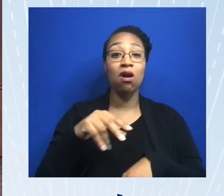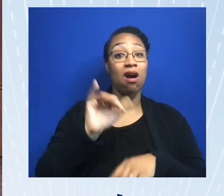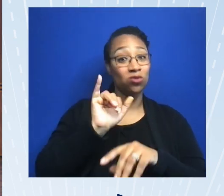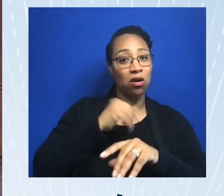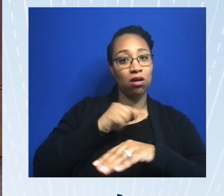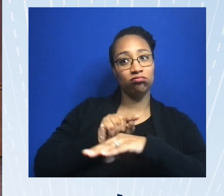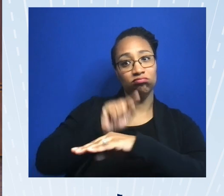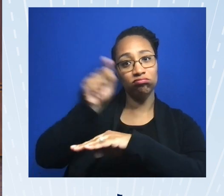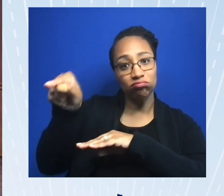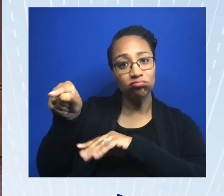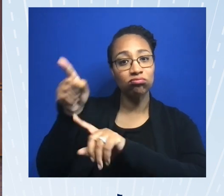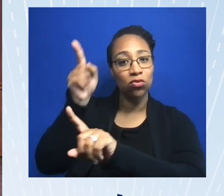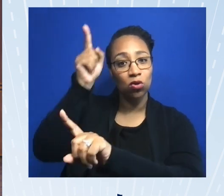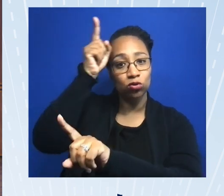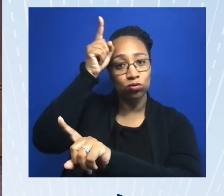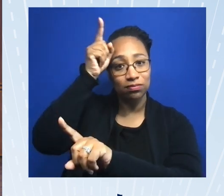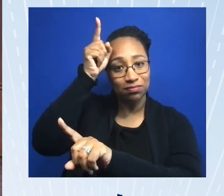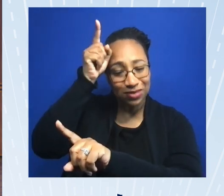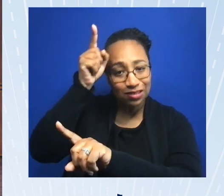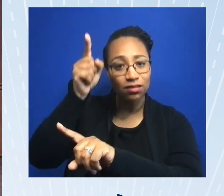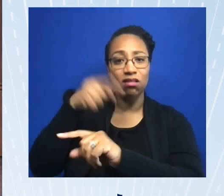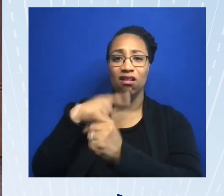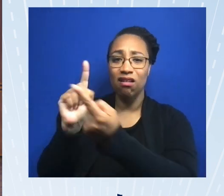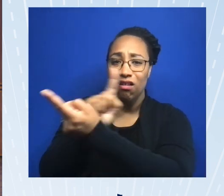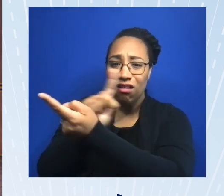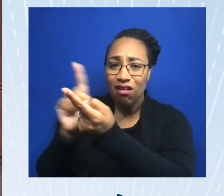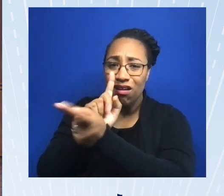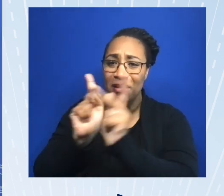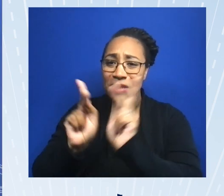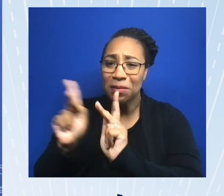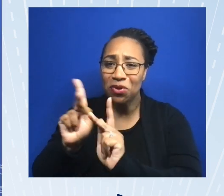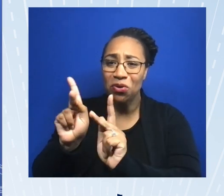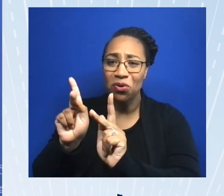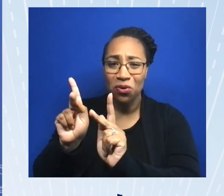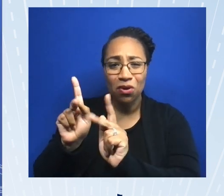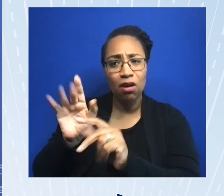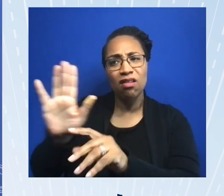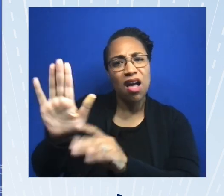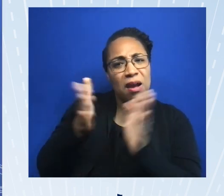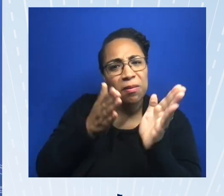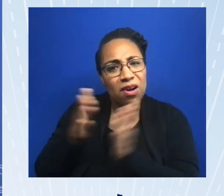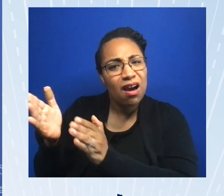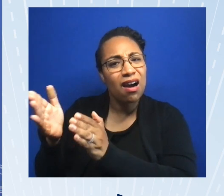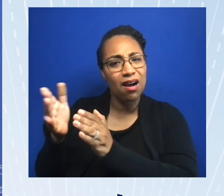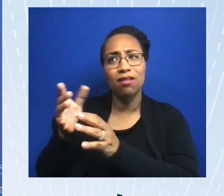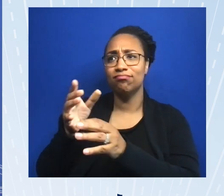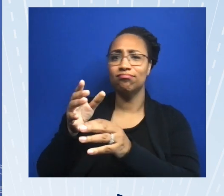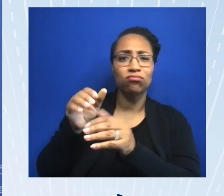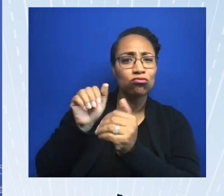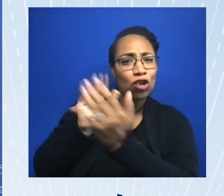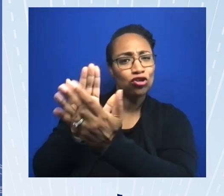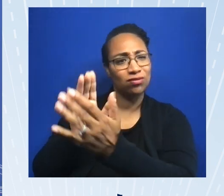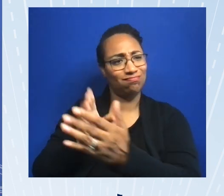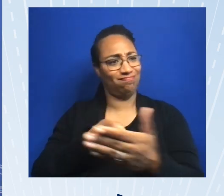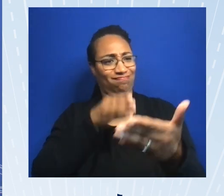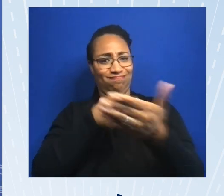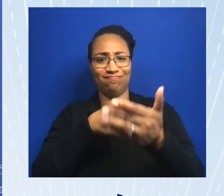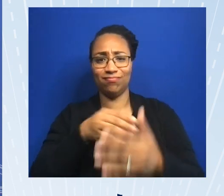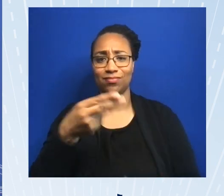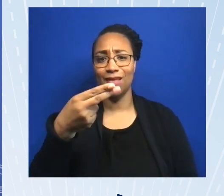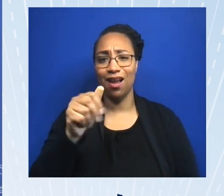safeguard Jewish heritage and combat hatred of Jews. That trip was also very personal to